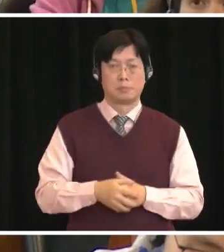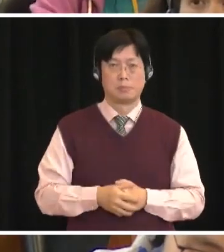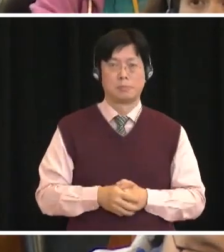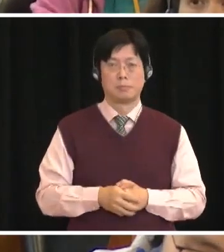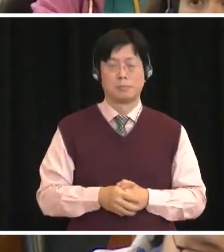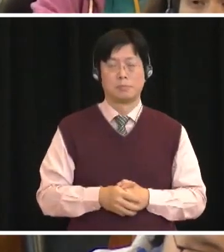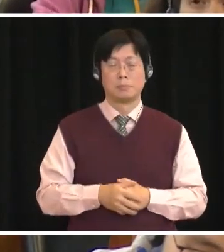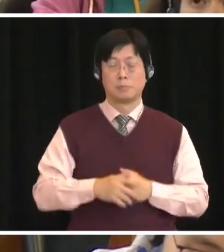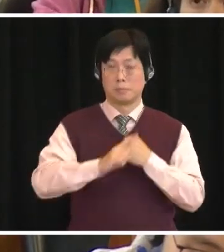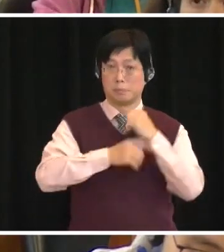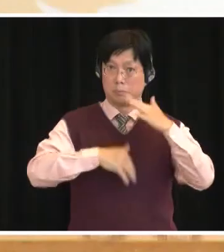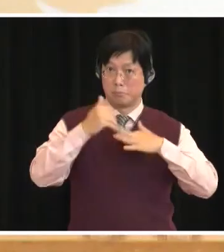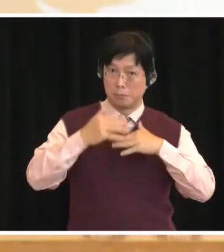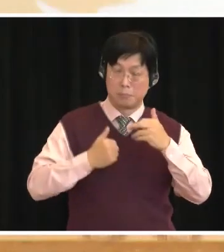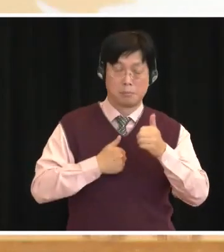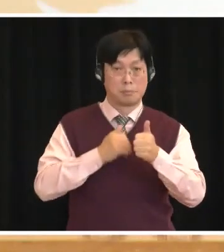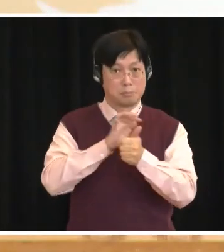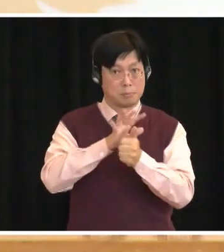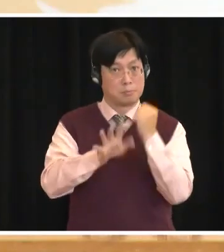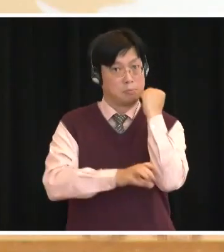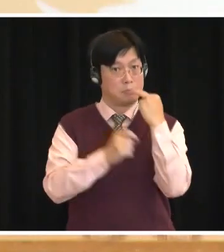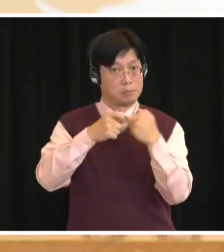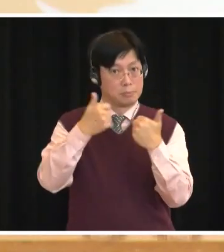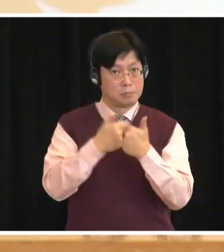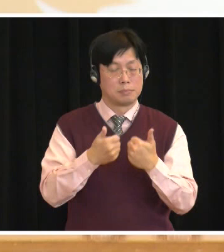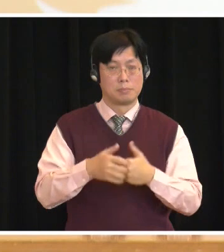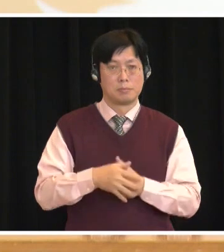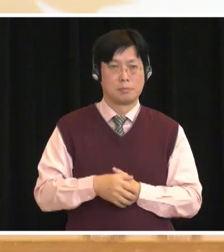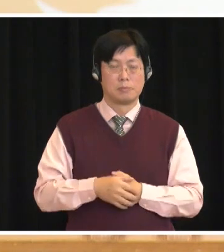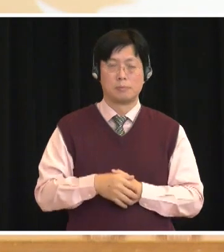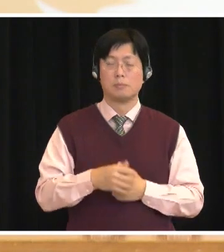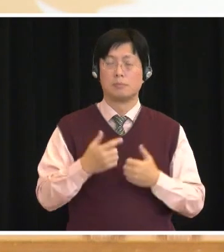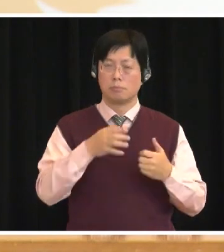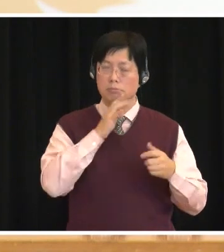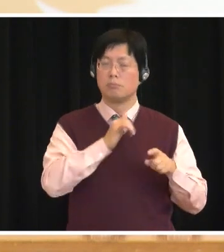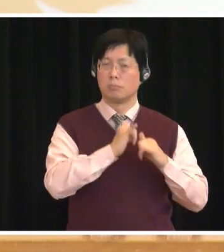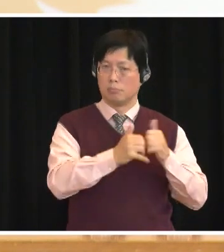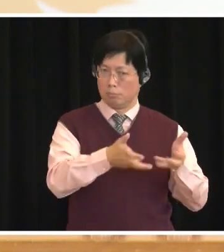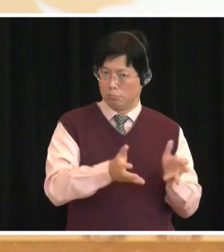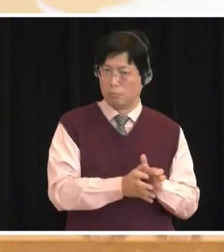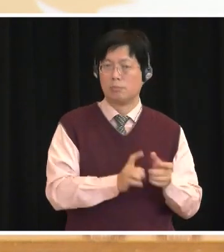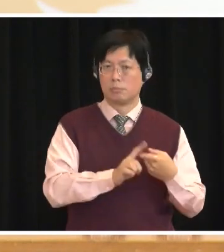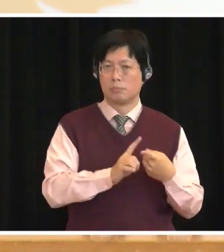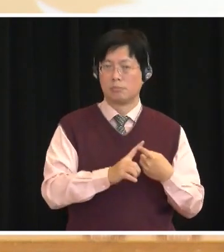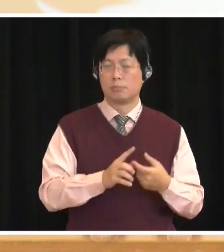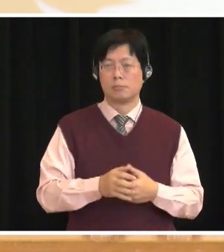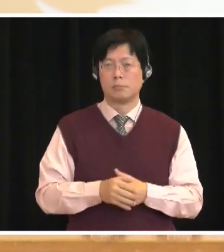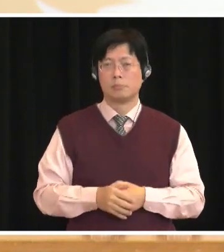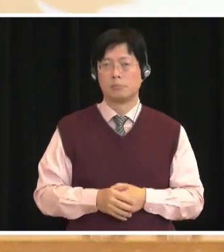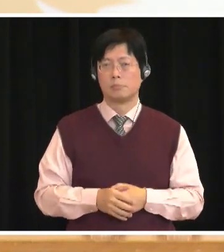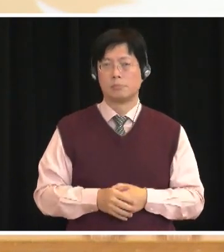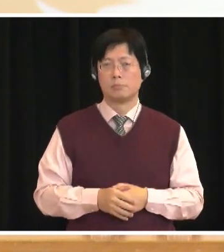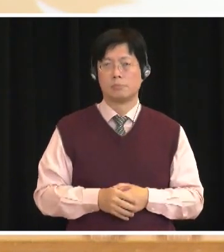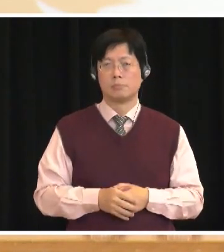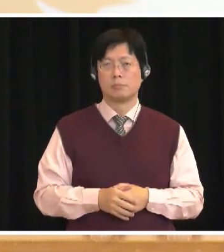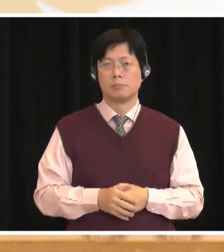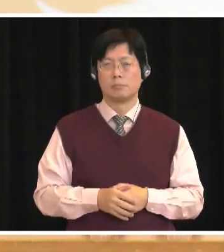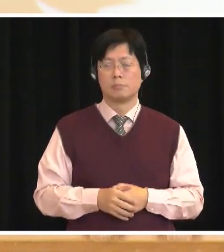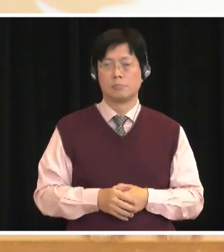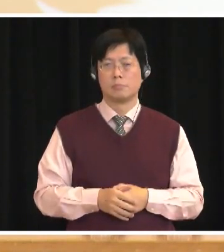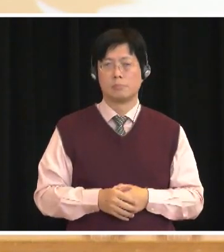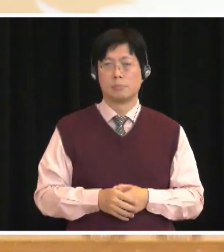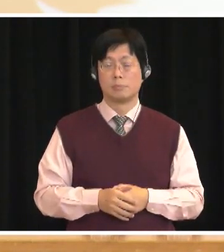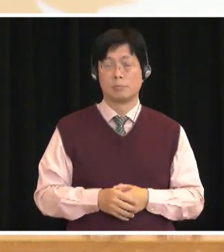private, and it informs us in paragraph 298 of the report that